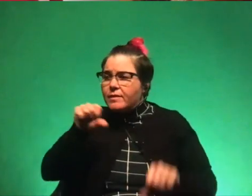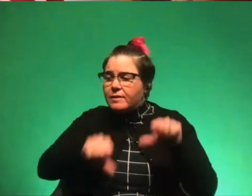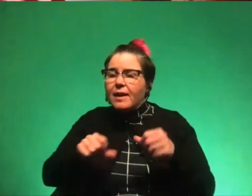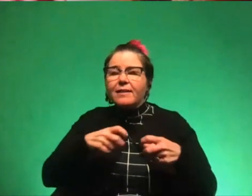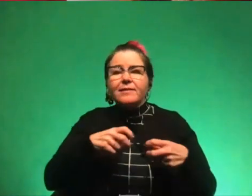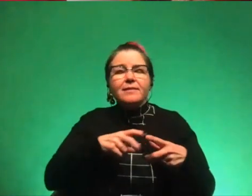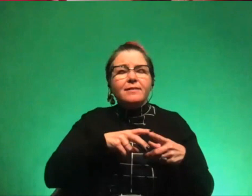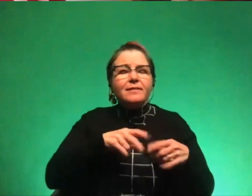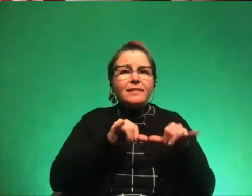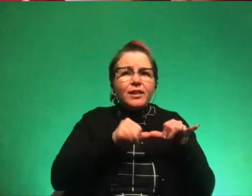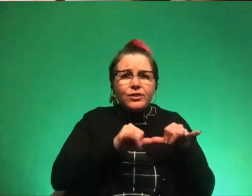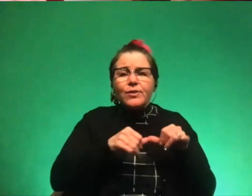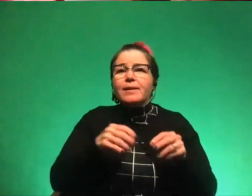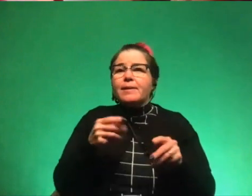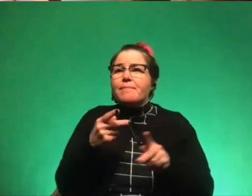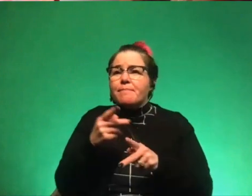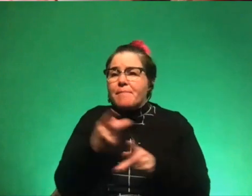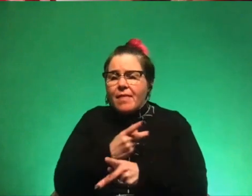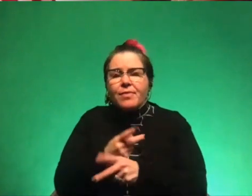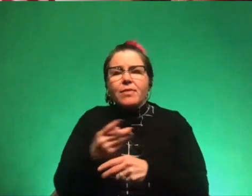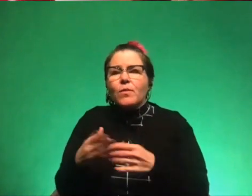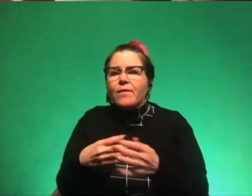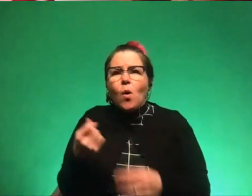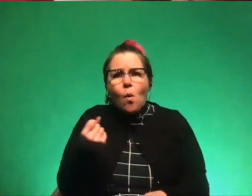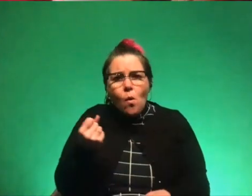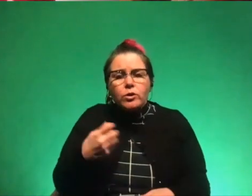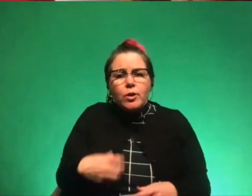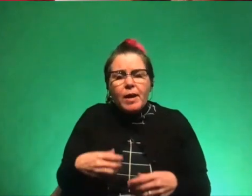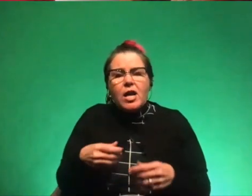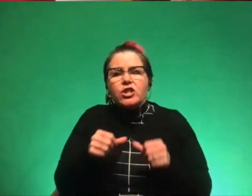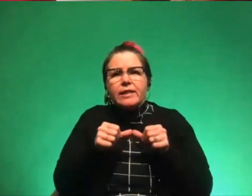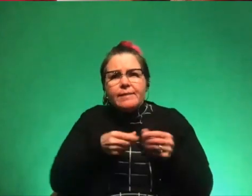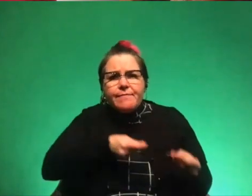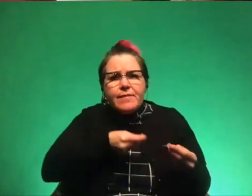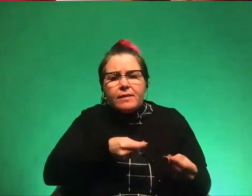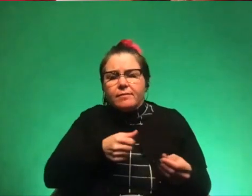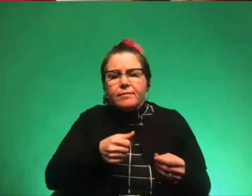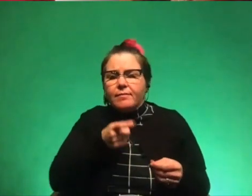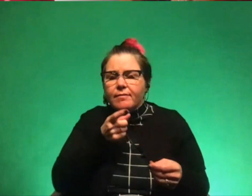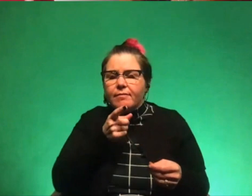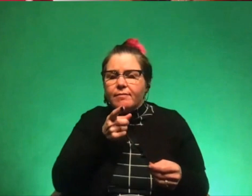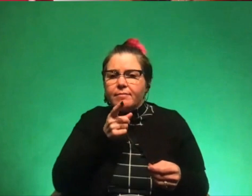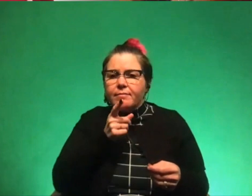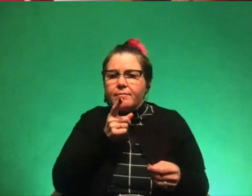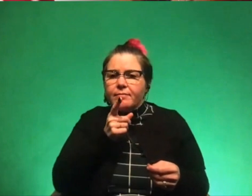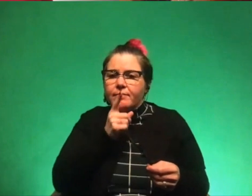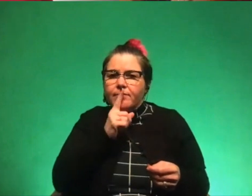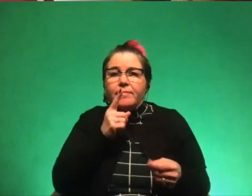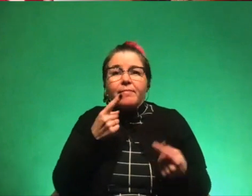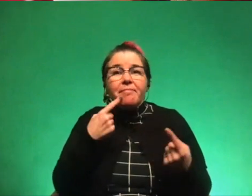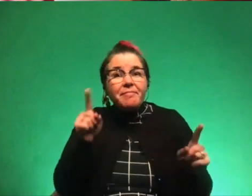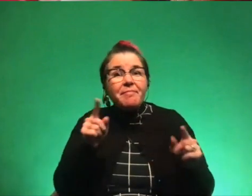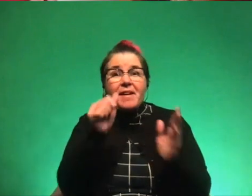maths, yeah, like hold on to that passion and keep feeding it. Don't feel like if you're not achieving the marks that you